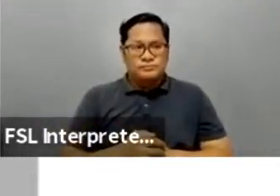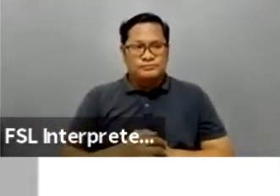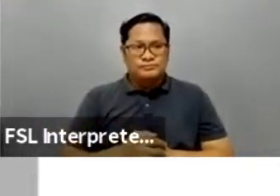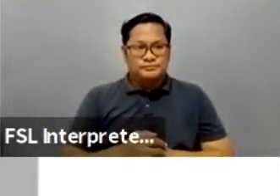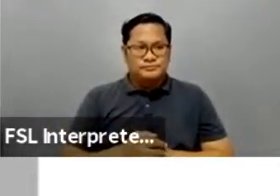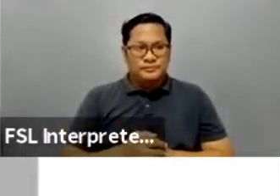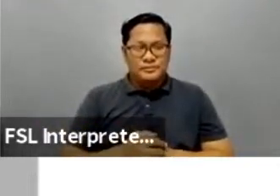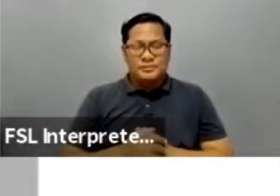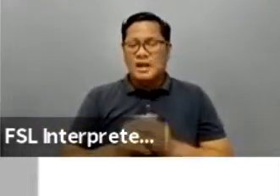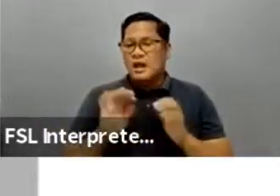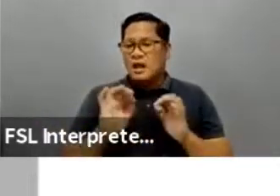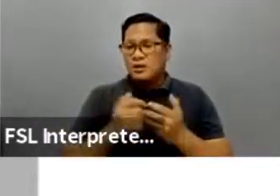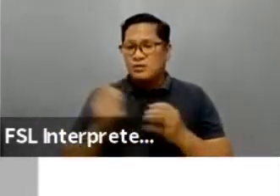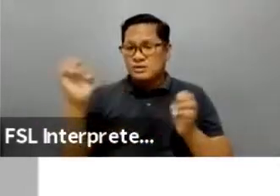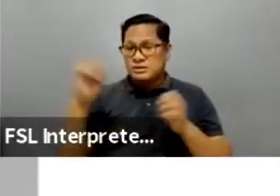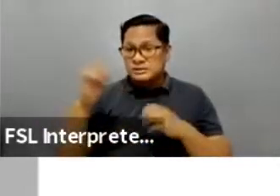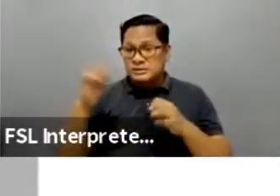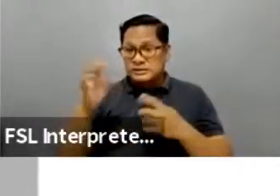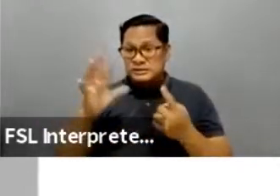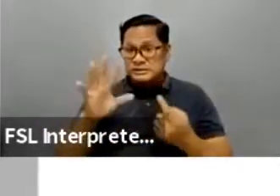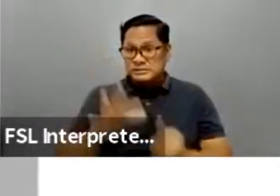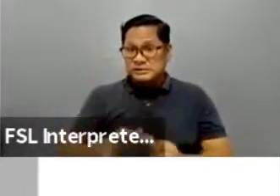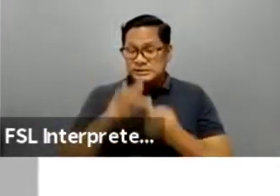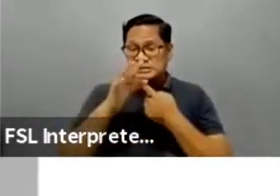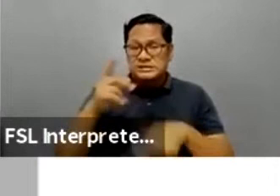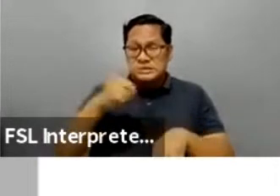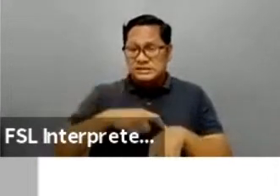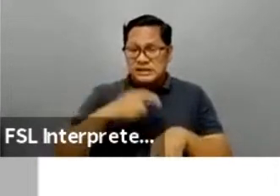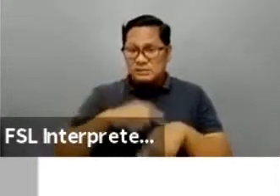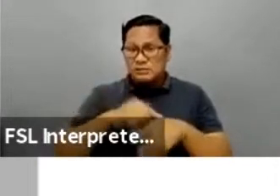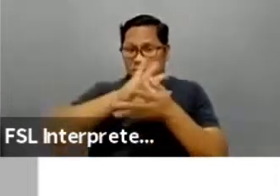So how do you expect, particularly in a time of a pandemic,